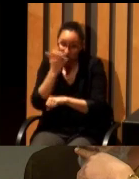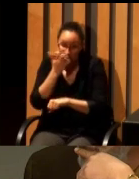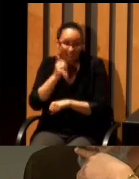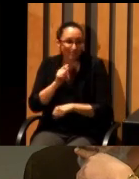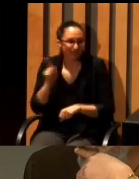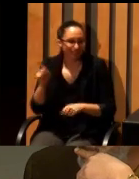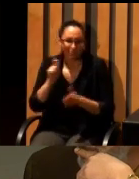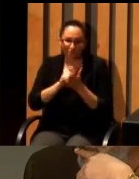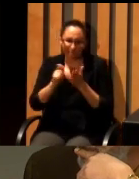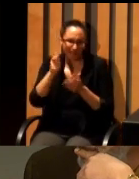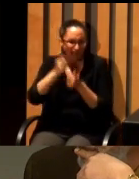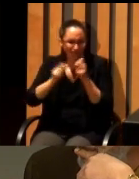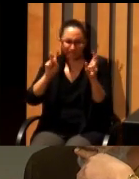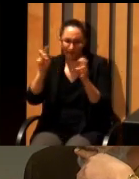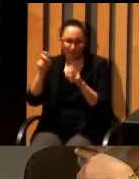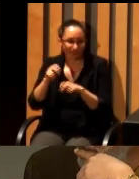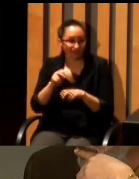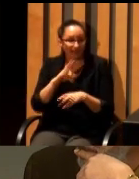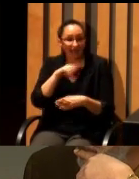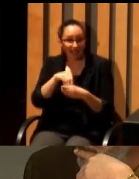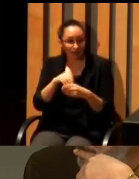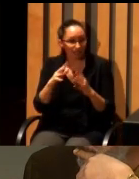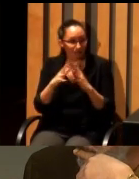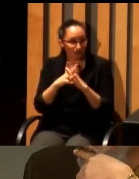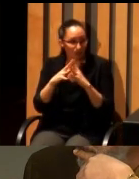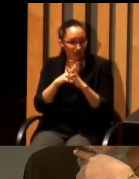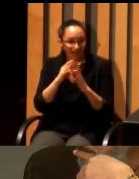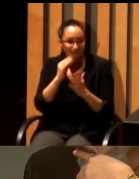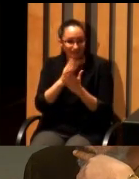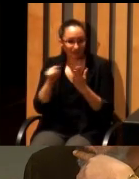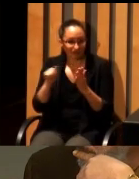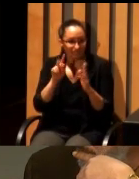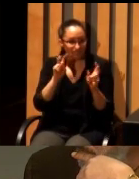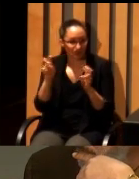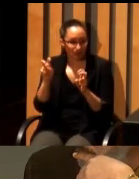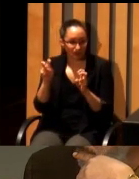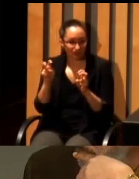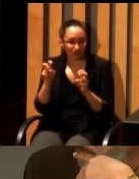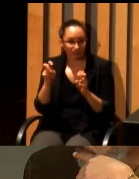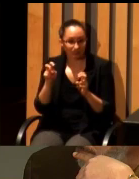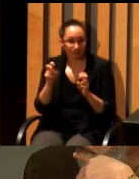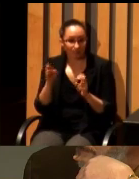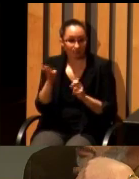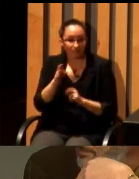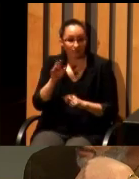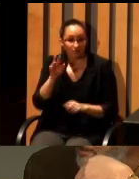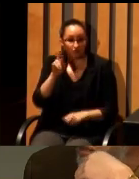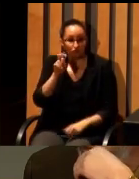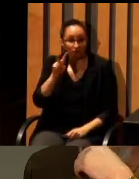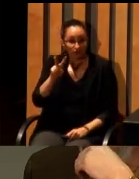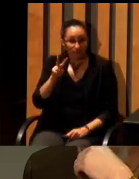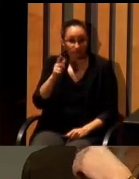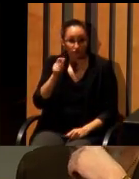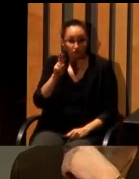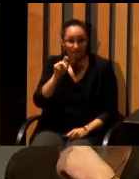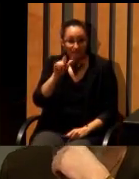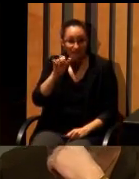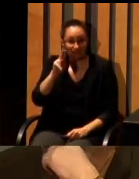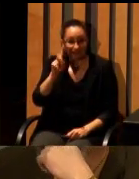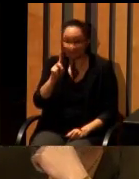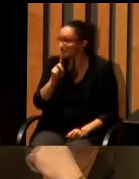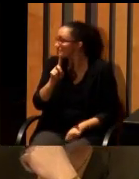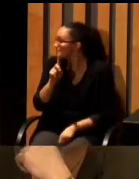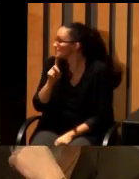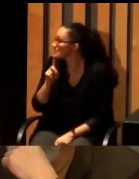written on everything, including football and including some of these issues. To his left, the Reverend Graylin Hagler of Plymouth